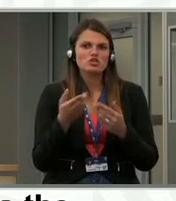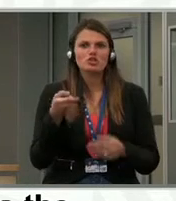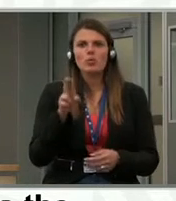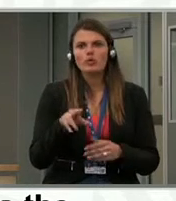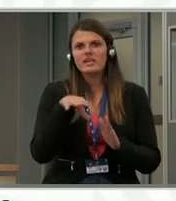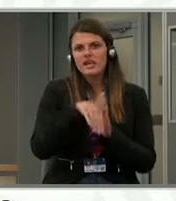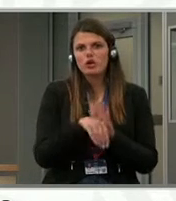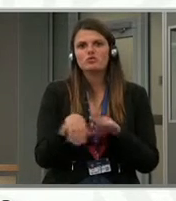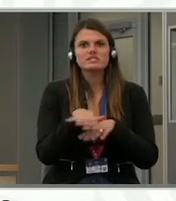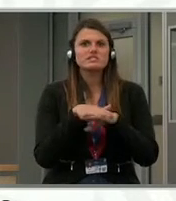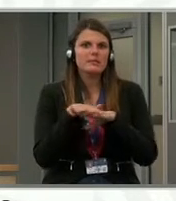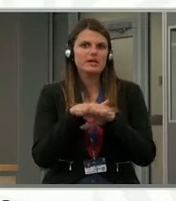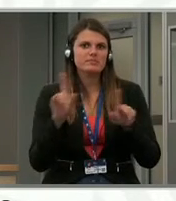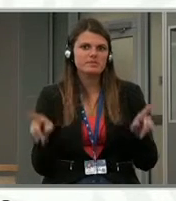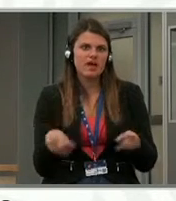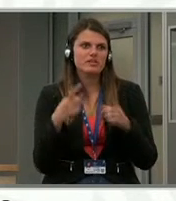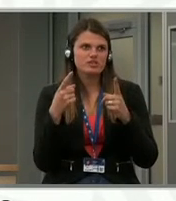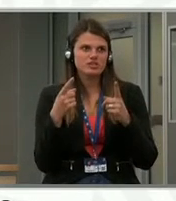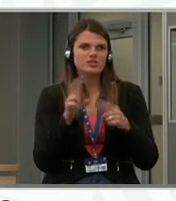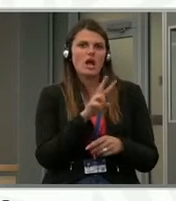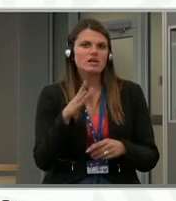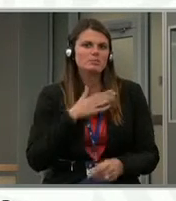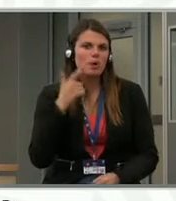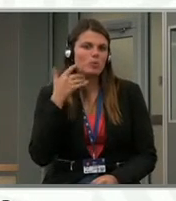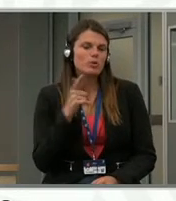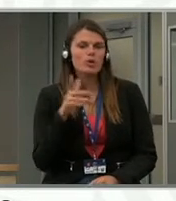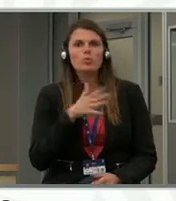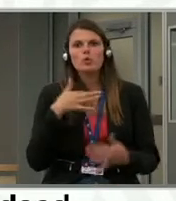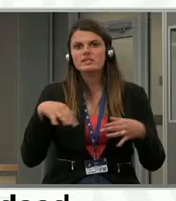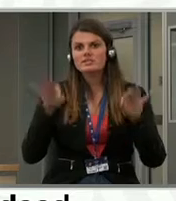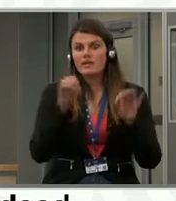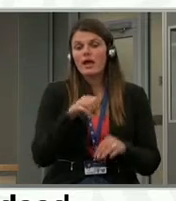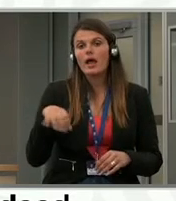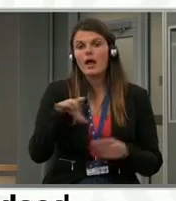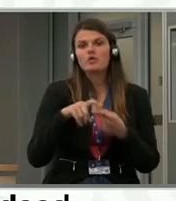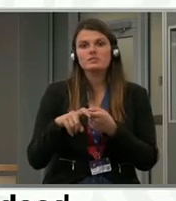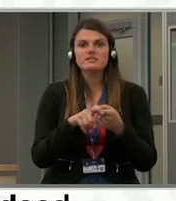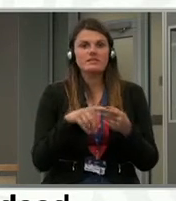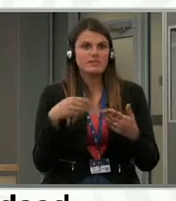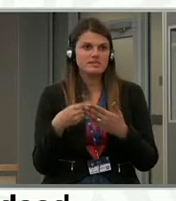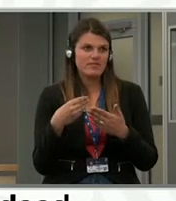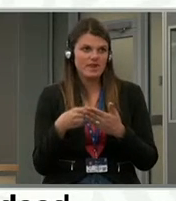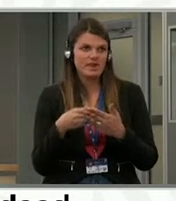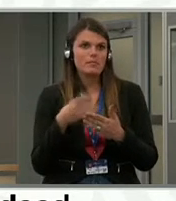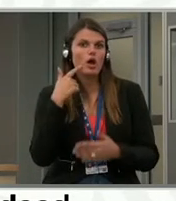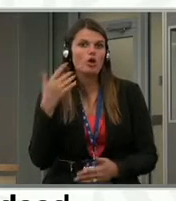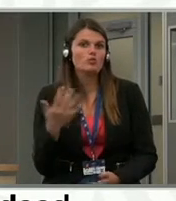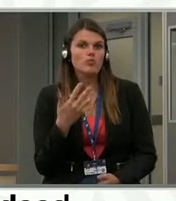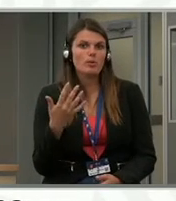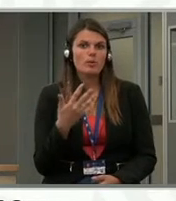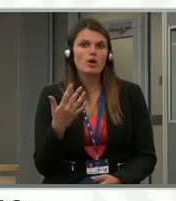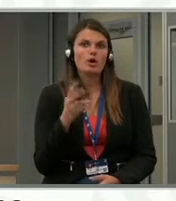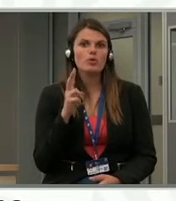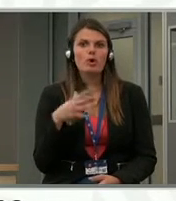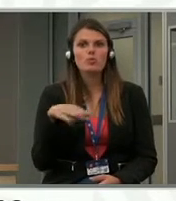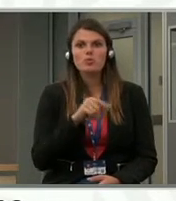is a strong EU value indeed. It is not necessary at this stage to raise attention to the enormous additional